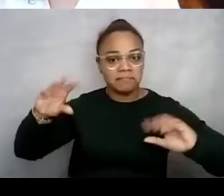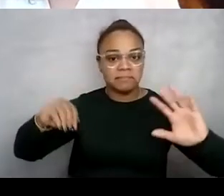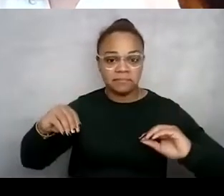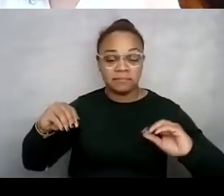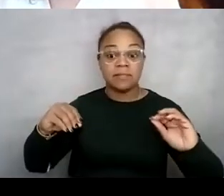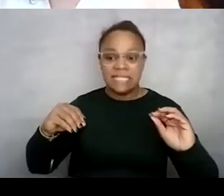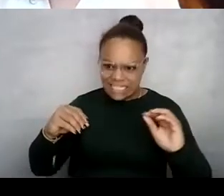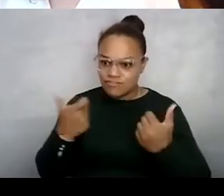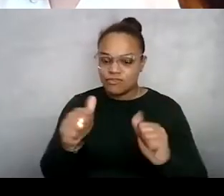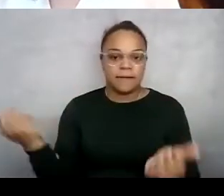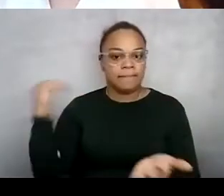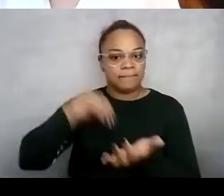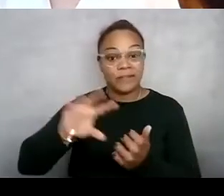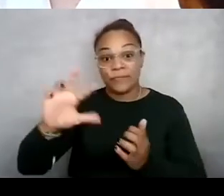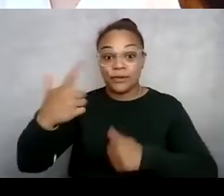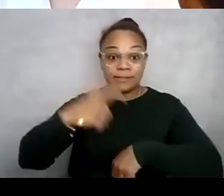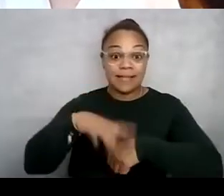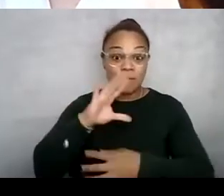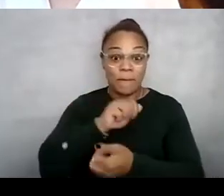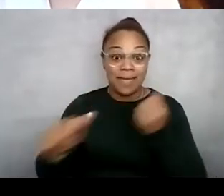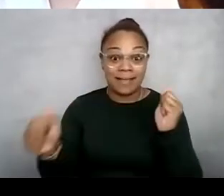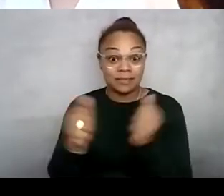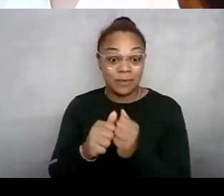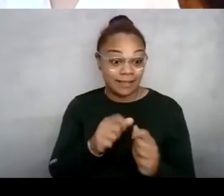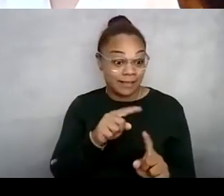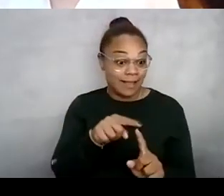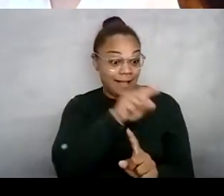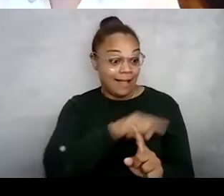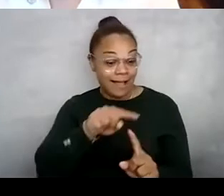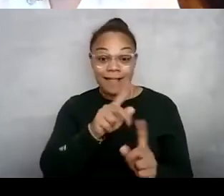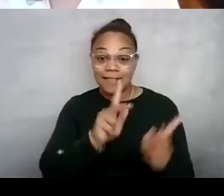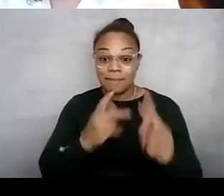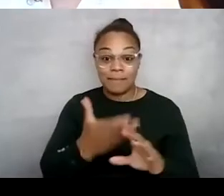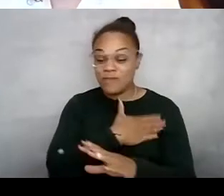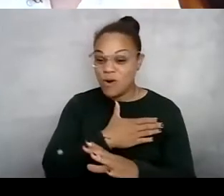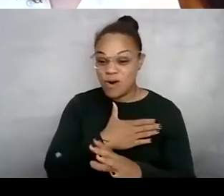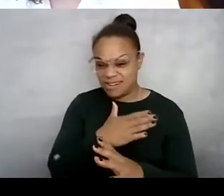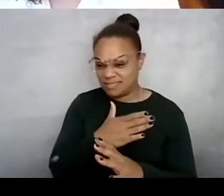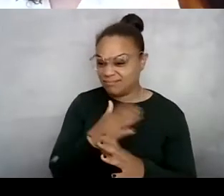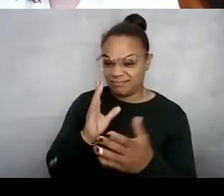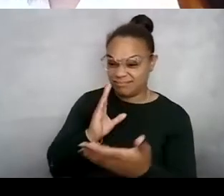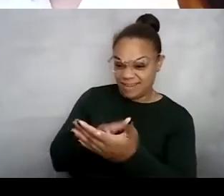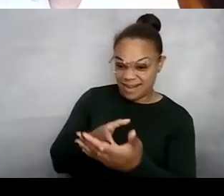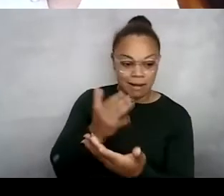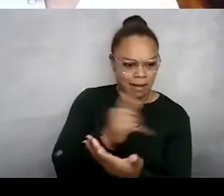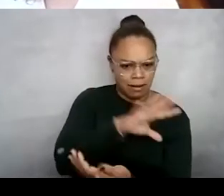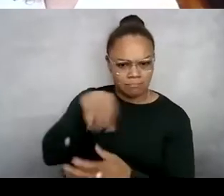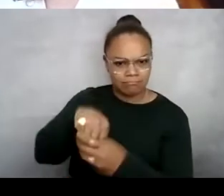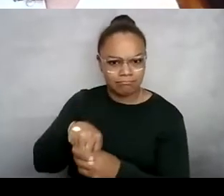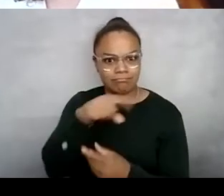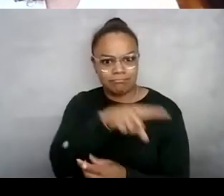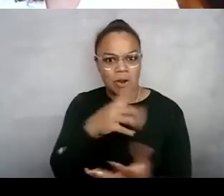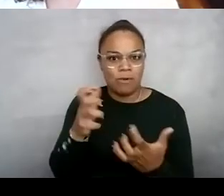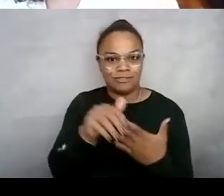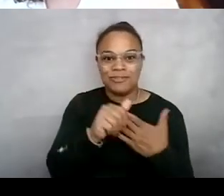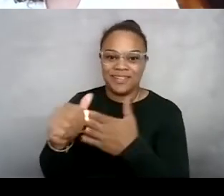would pass, sometimes with the very people who were our opposition that first time really wanting to lead the charge.